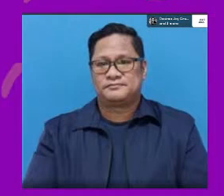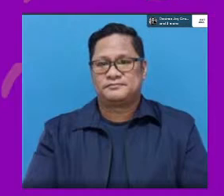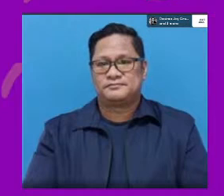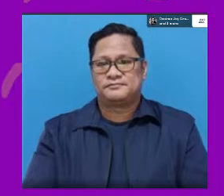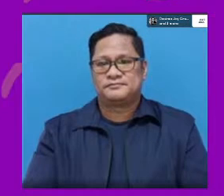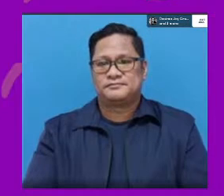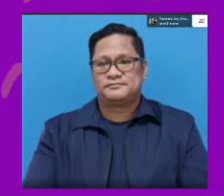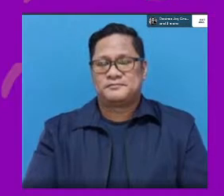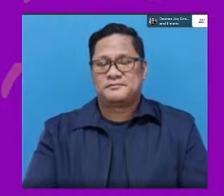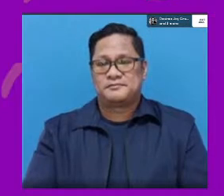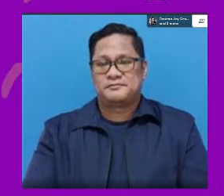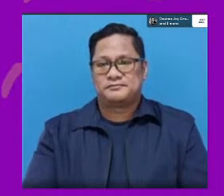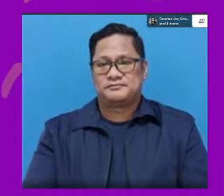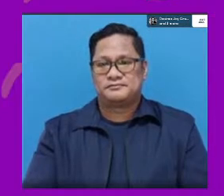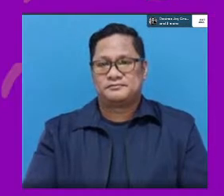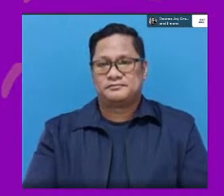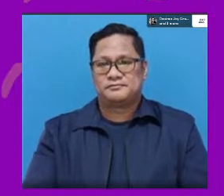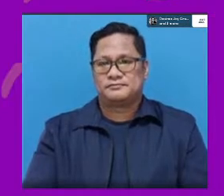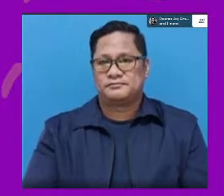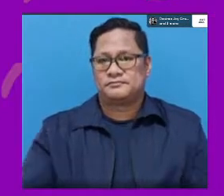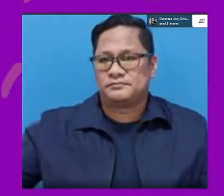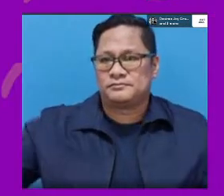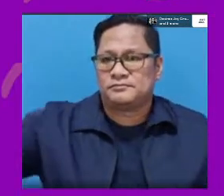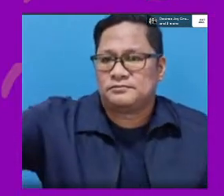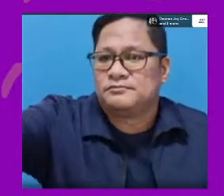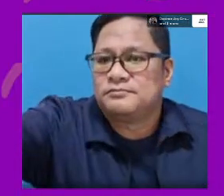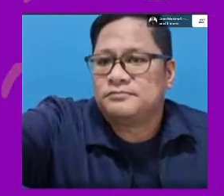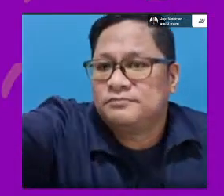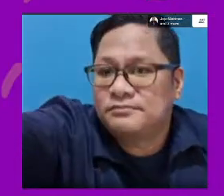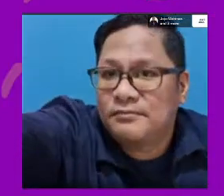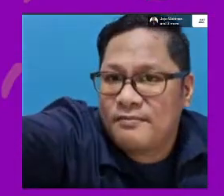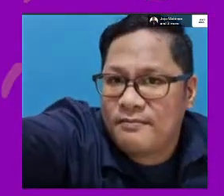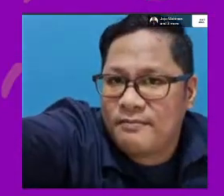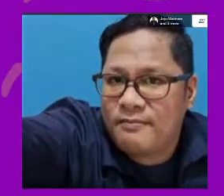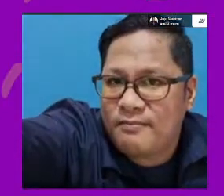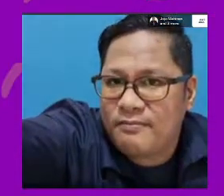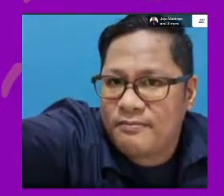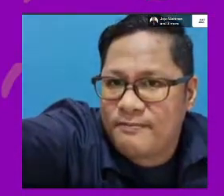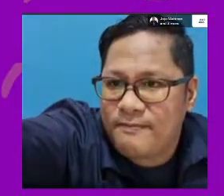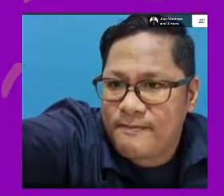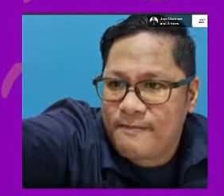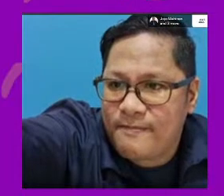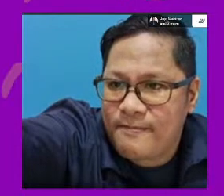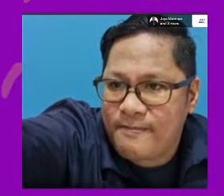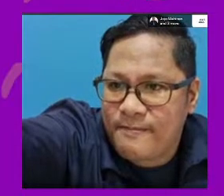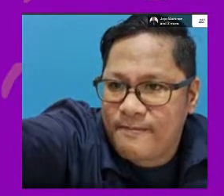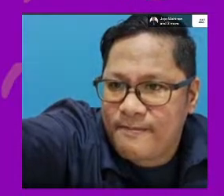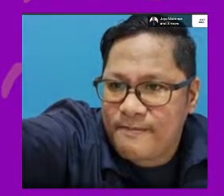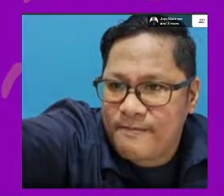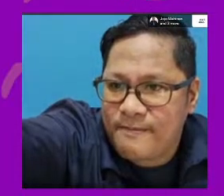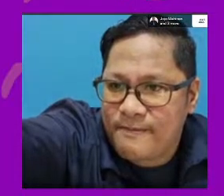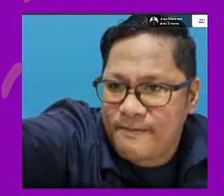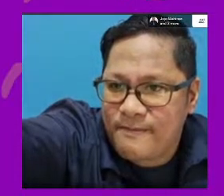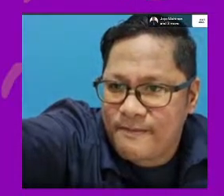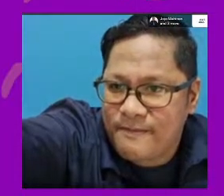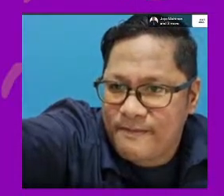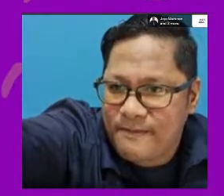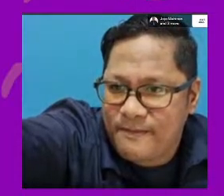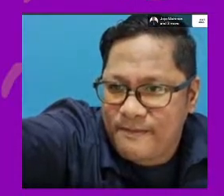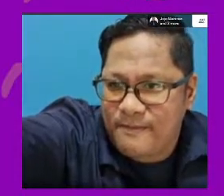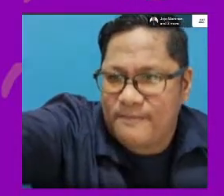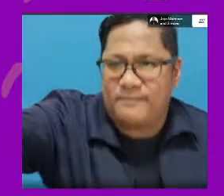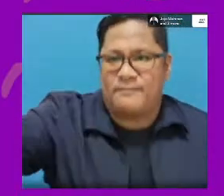and inclusion. As you noted, if we work hand in hand to make sure that no one is left behind, then our new normal will be